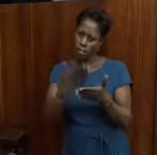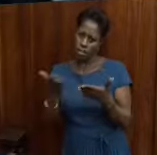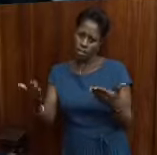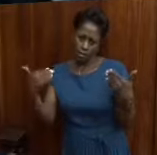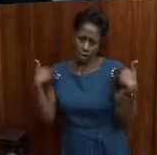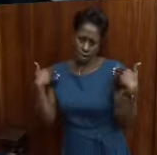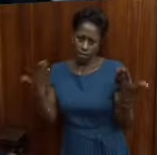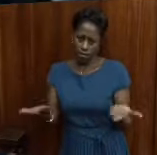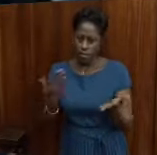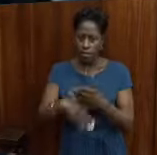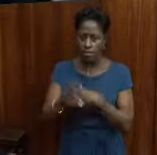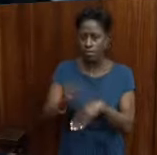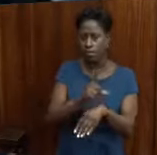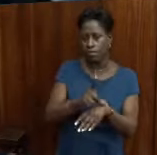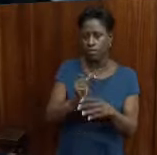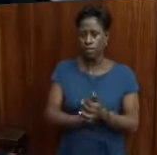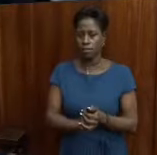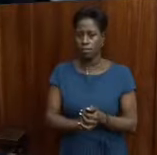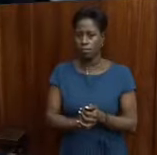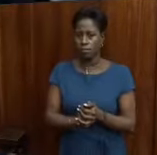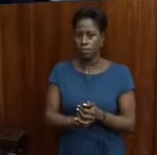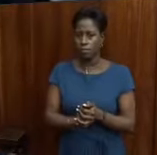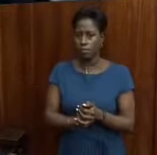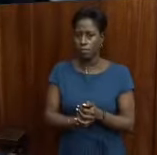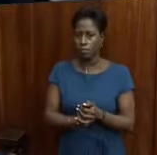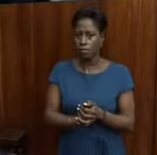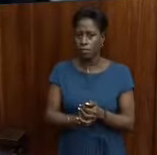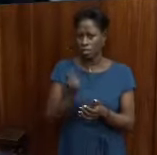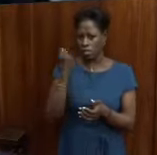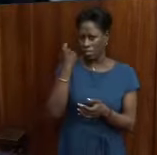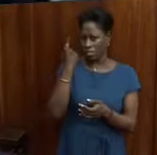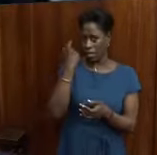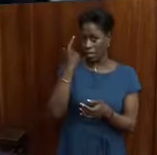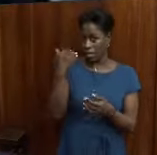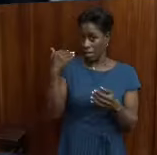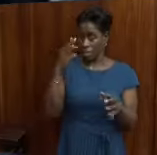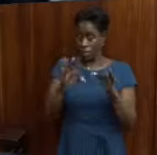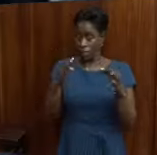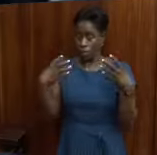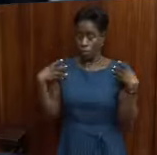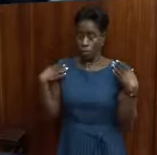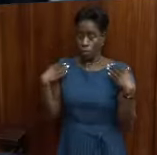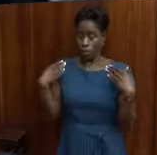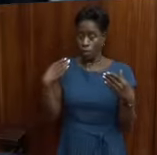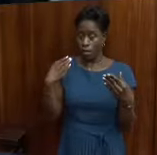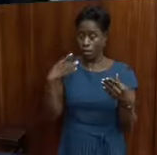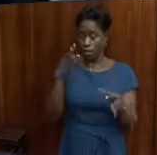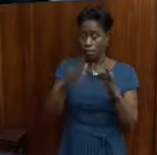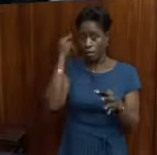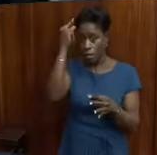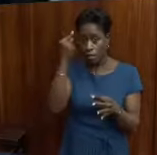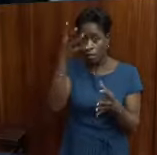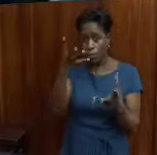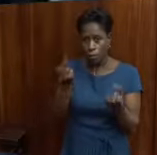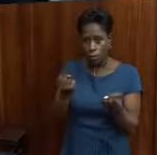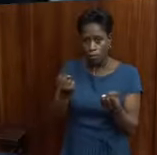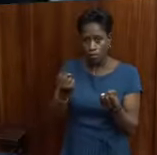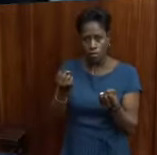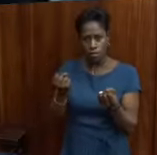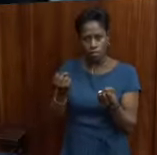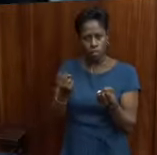budget, Mr. Speaker, we recognize that to become globally competitive, we need to address the following areas: speeding up the process